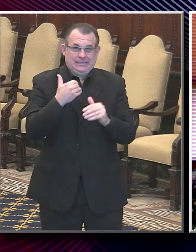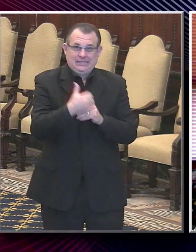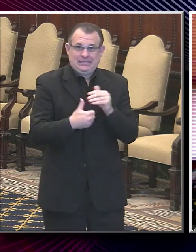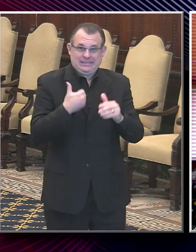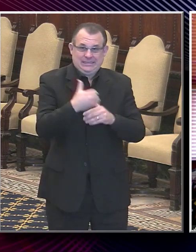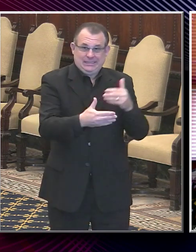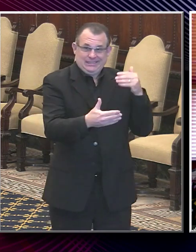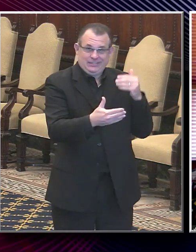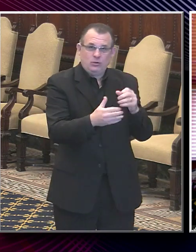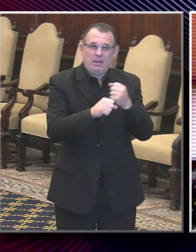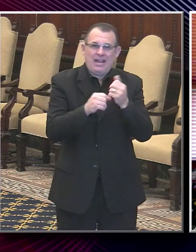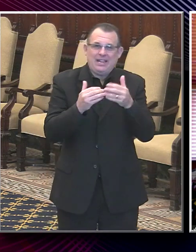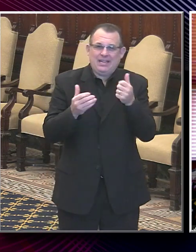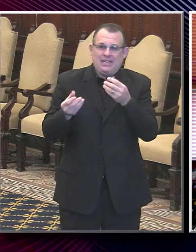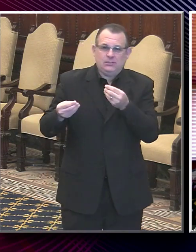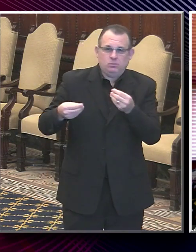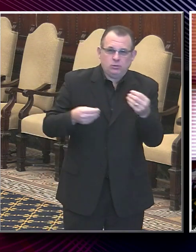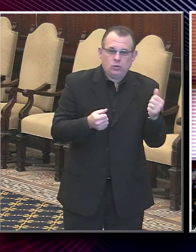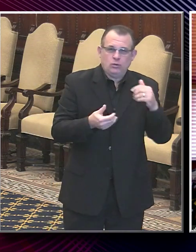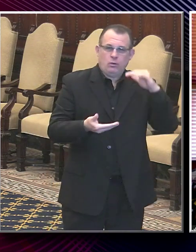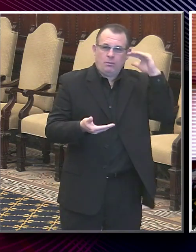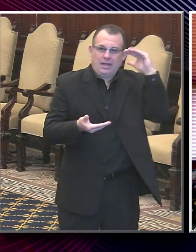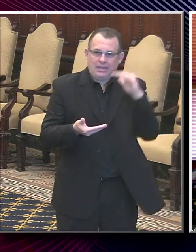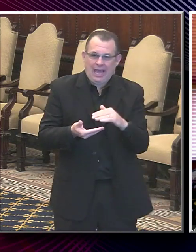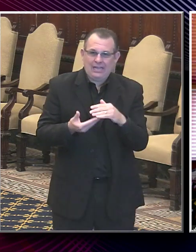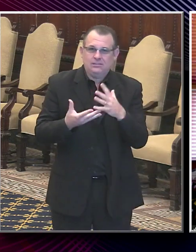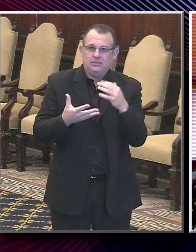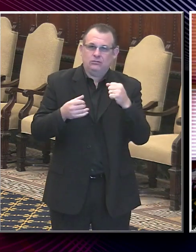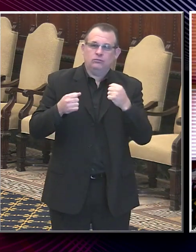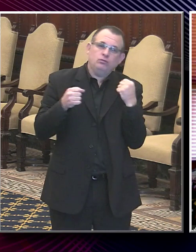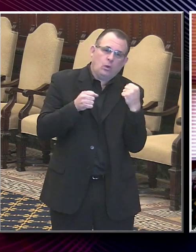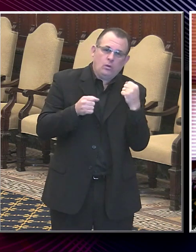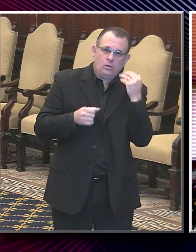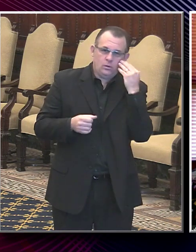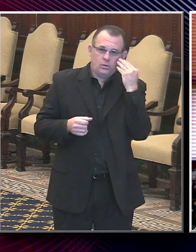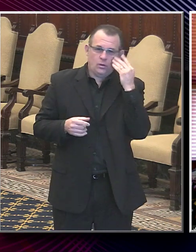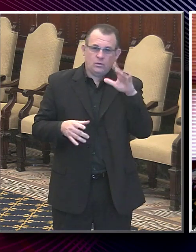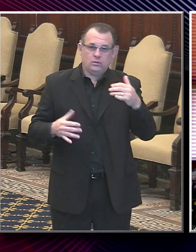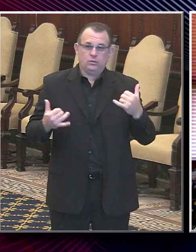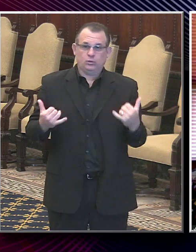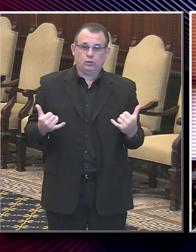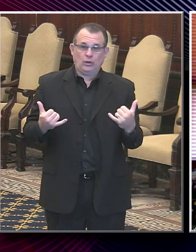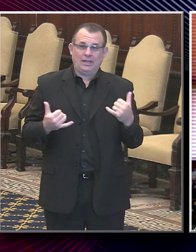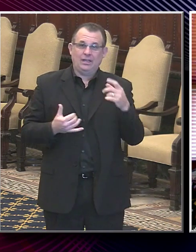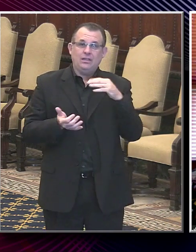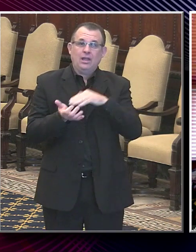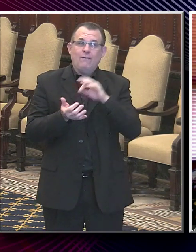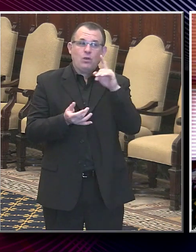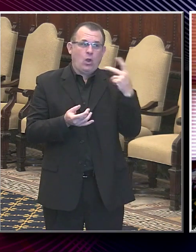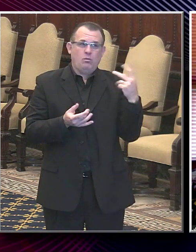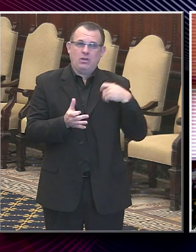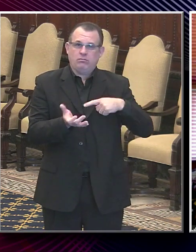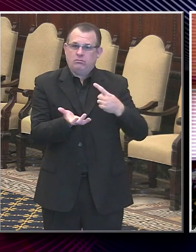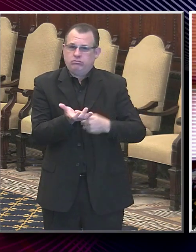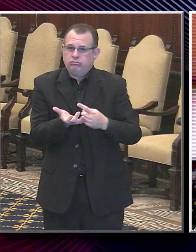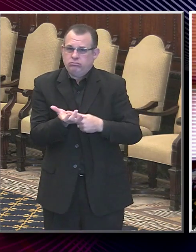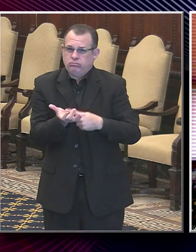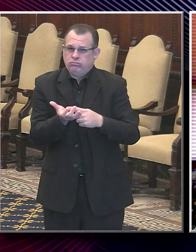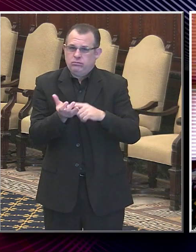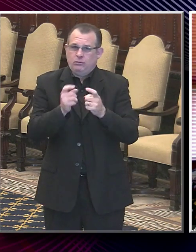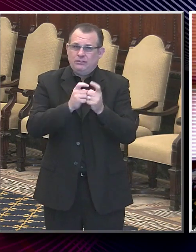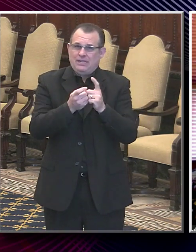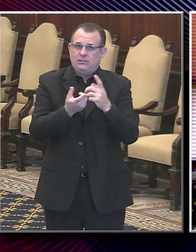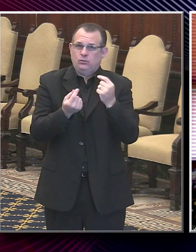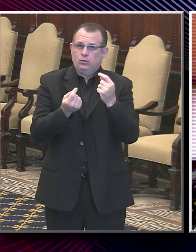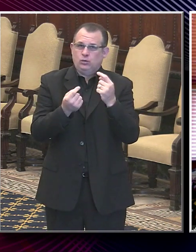in red status. Today, Dr. Farley and I signed an amendment to our current business activity and stay-at-home order that goes into